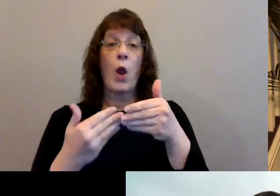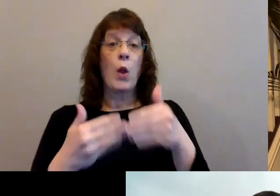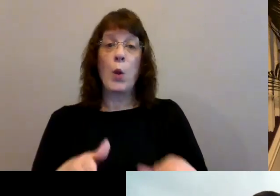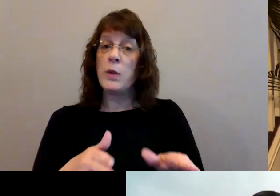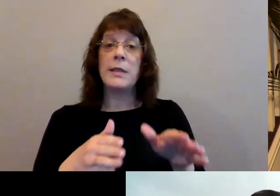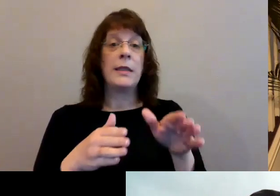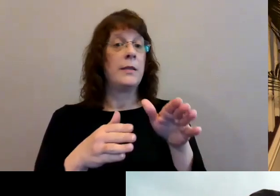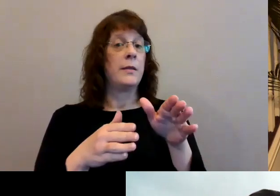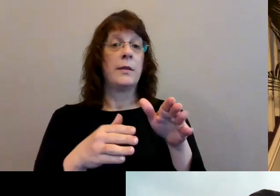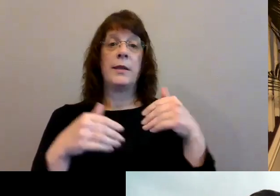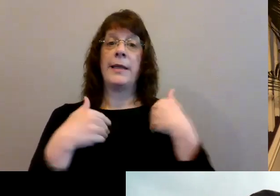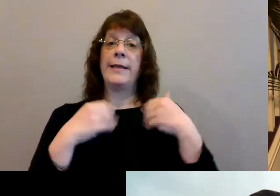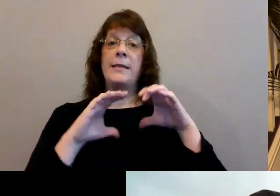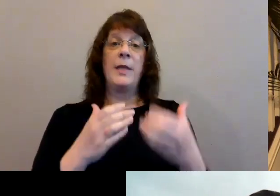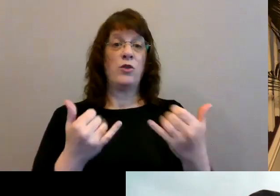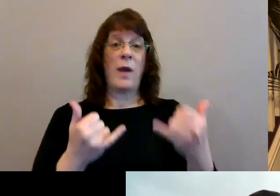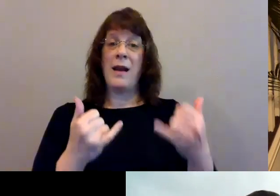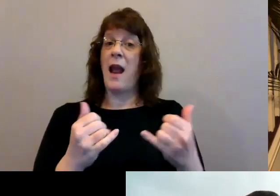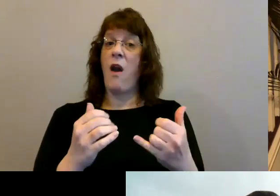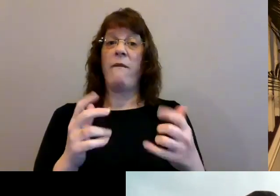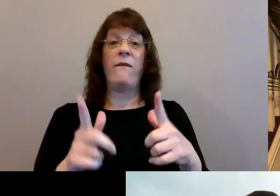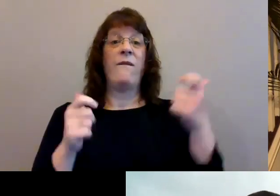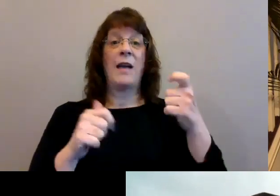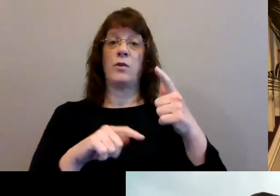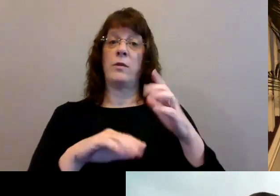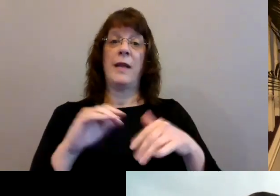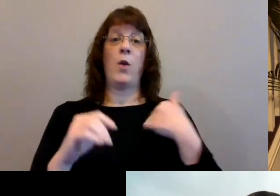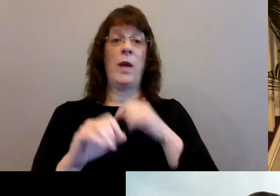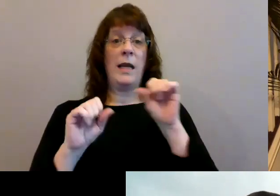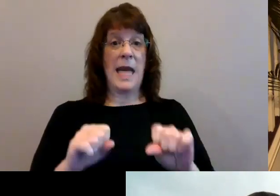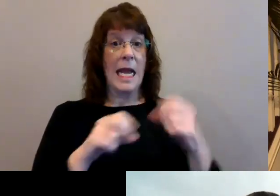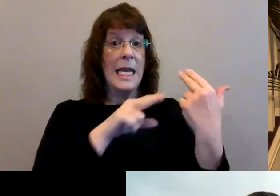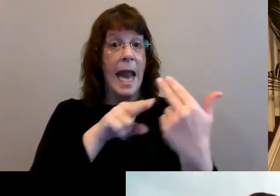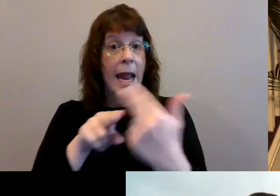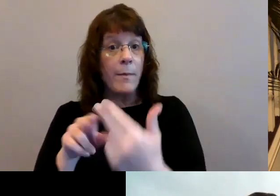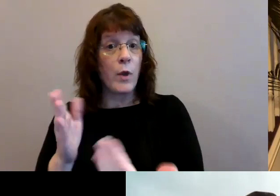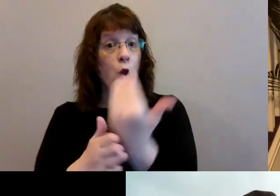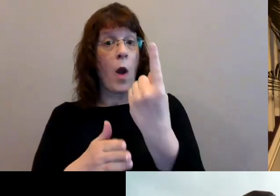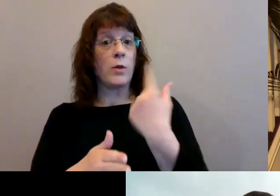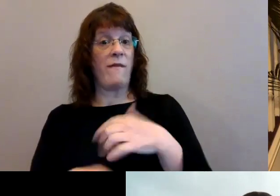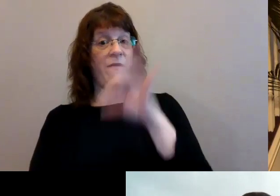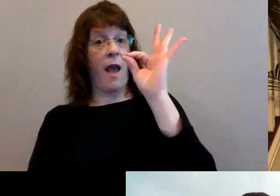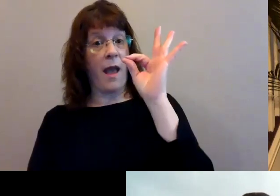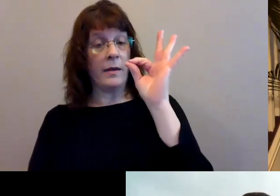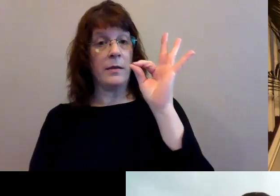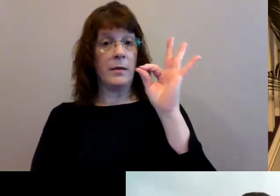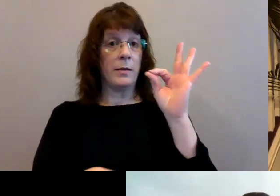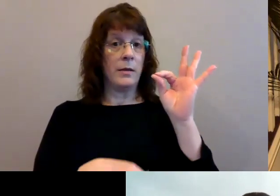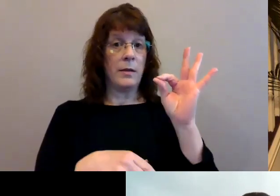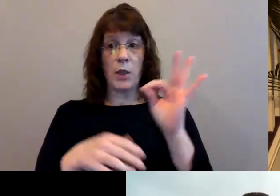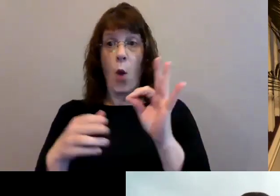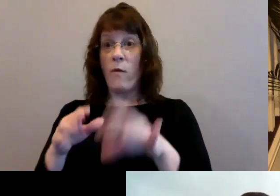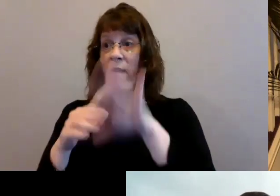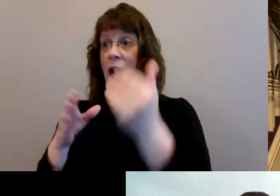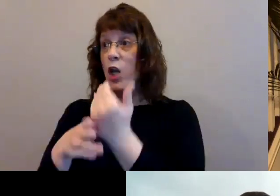like right now faster than we can actually name the new species that we're discovering, which is pretty sad. And so like I